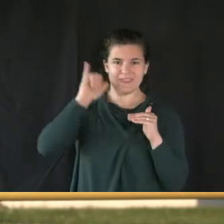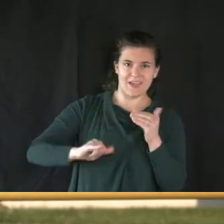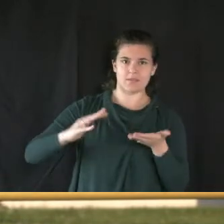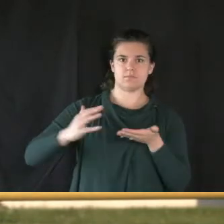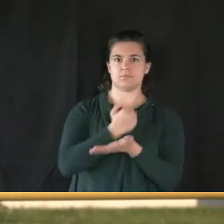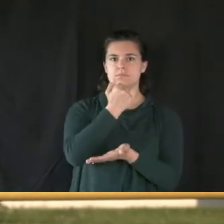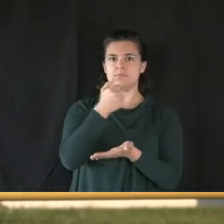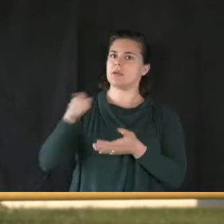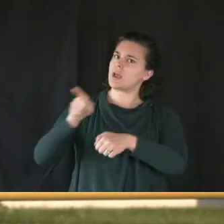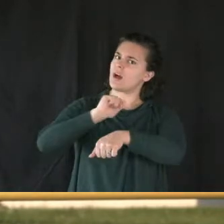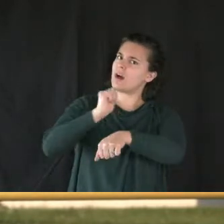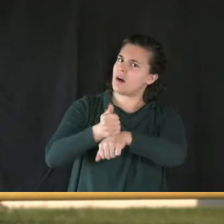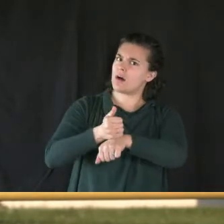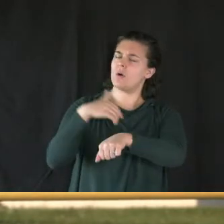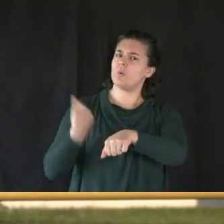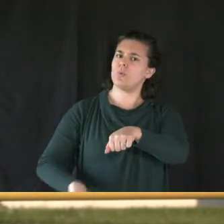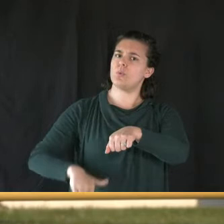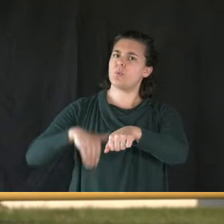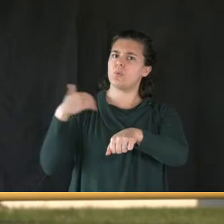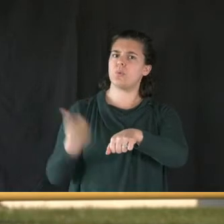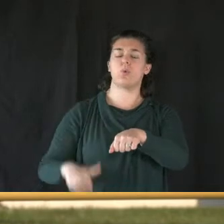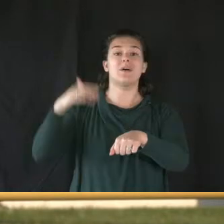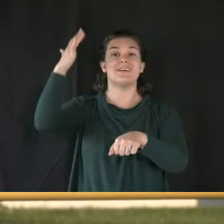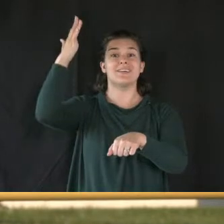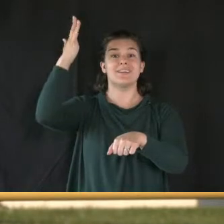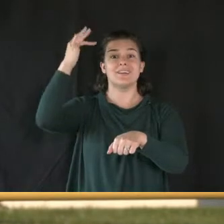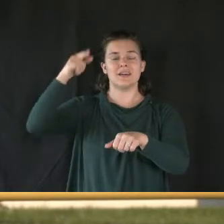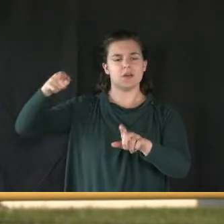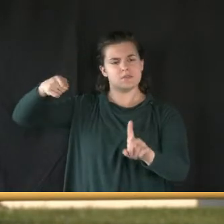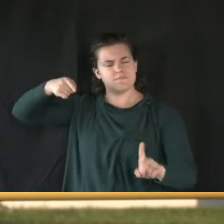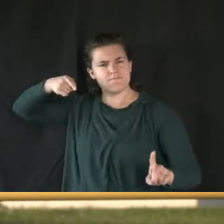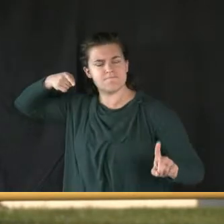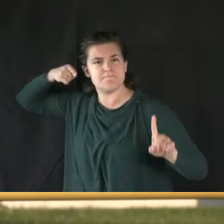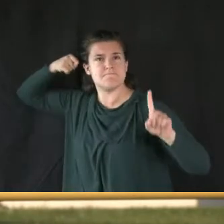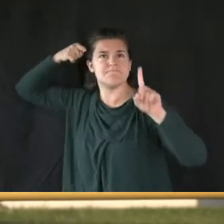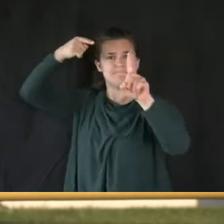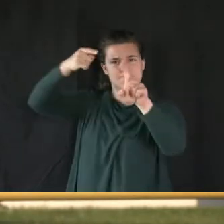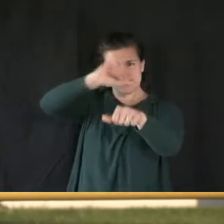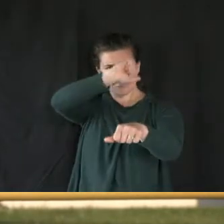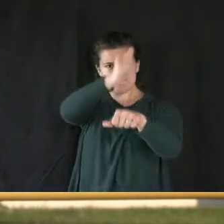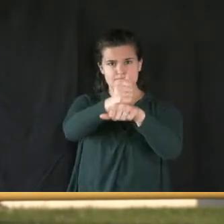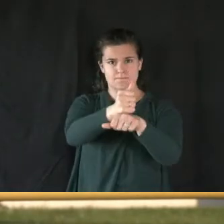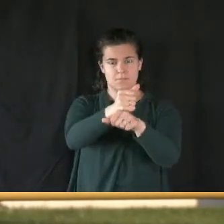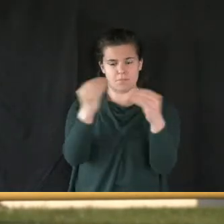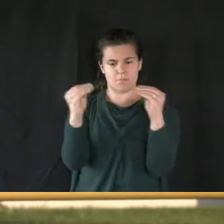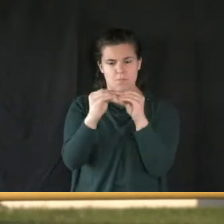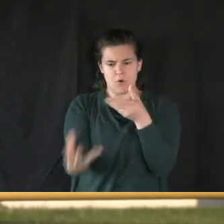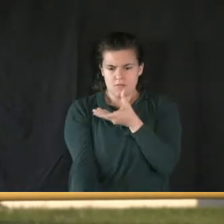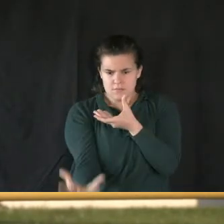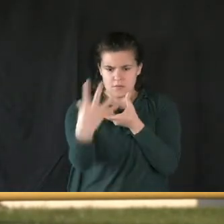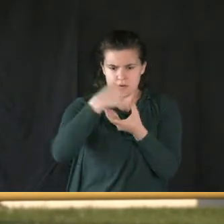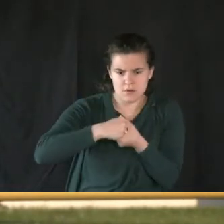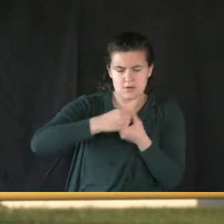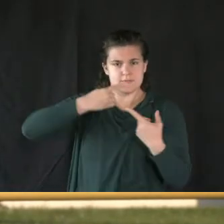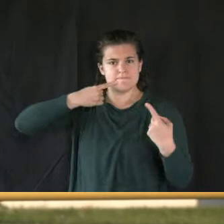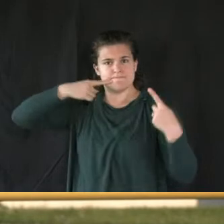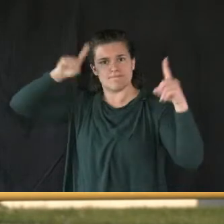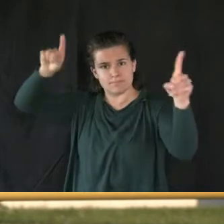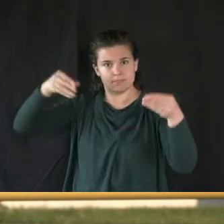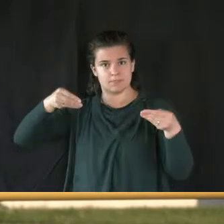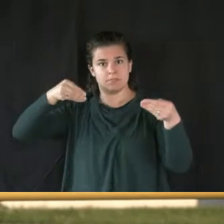all striving to bring us to a place of inclusive excellence. This